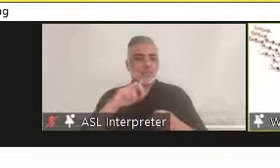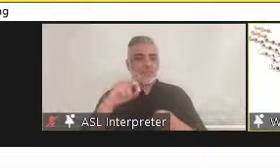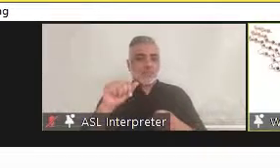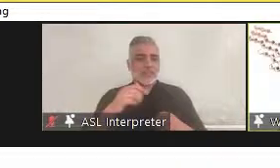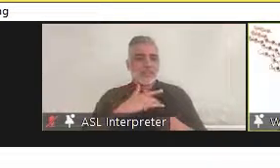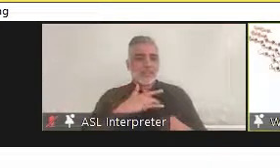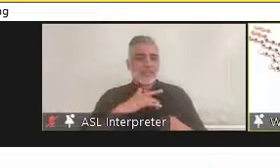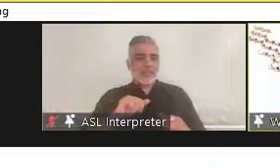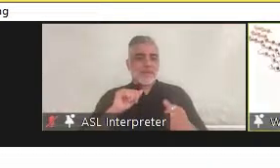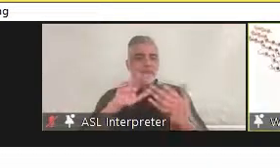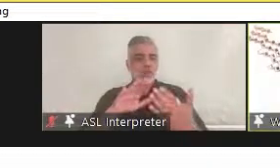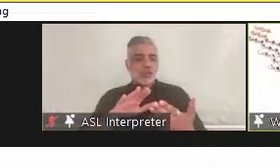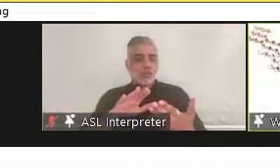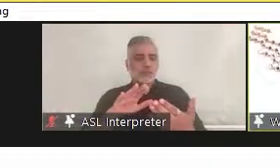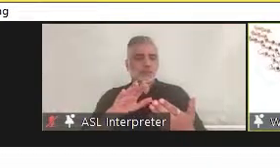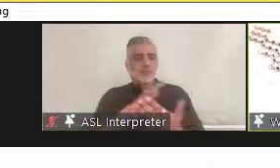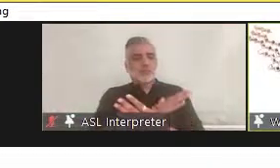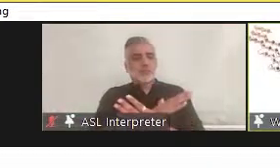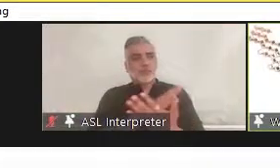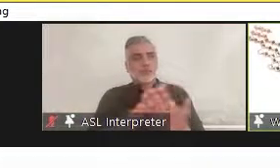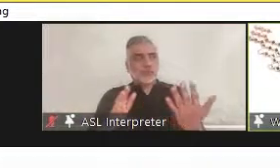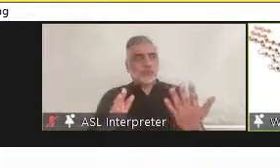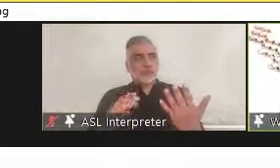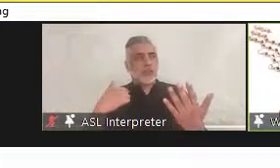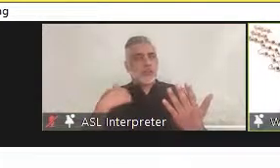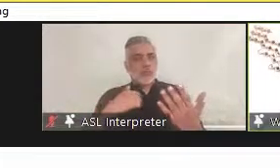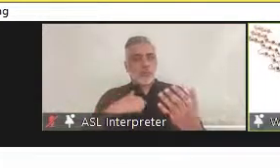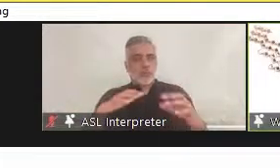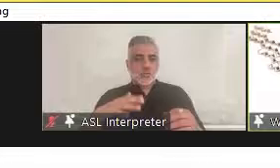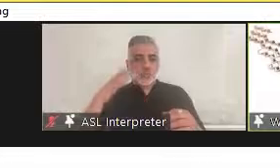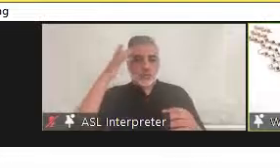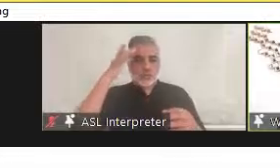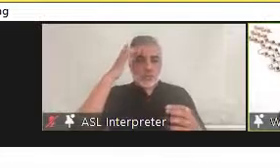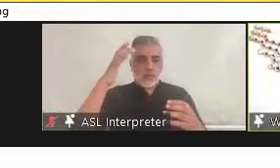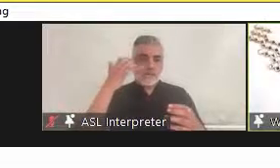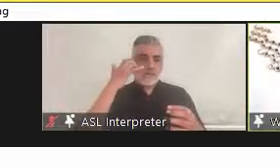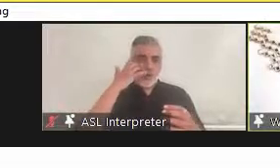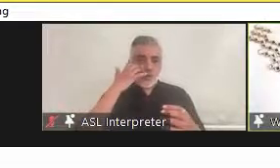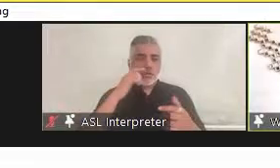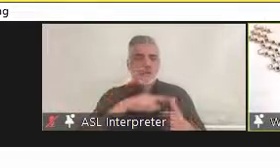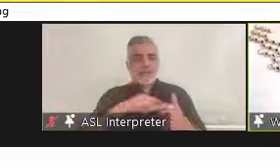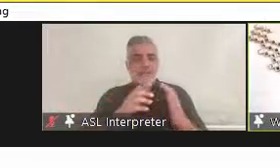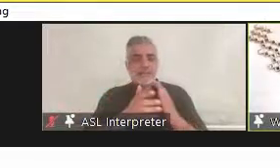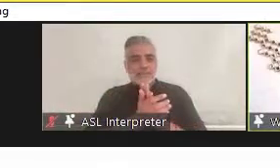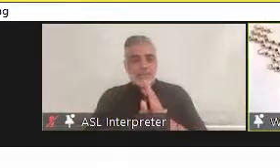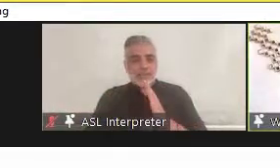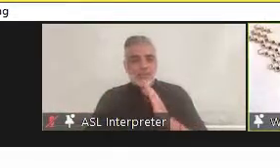sensitive approaches for everything that we want to do, from smartphone devices to skills to